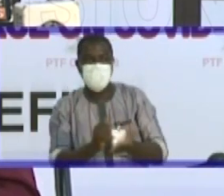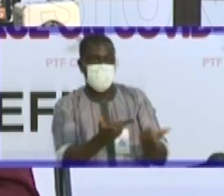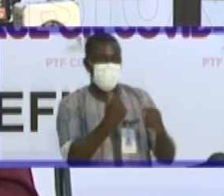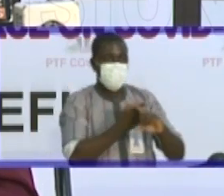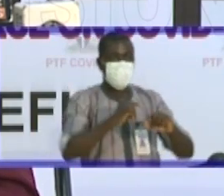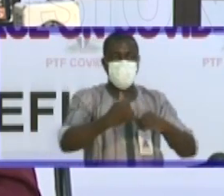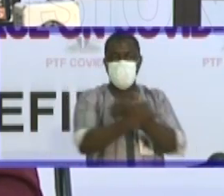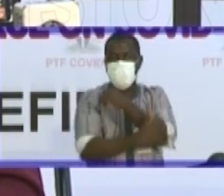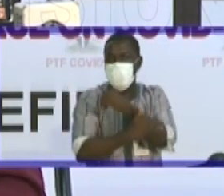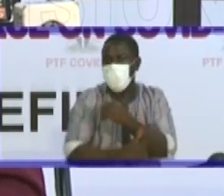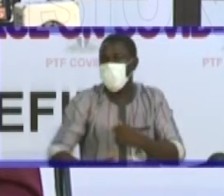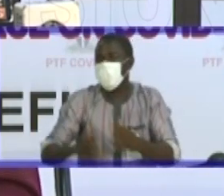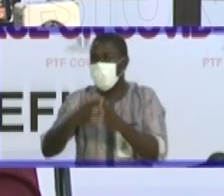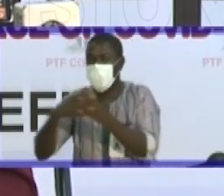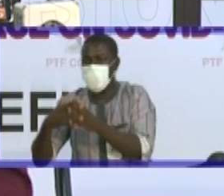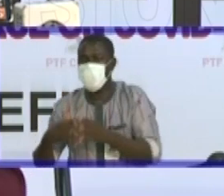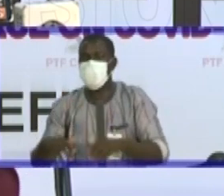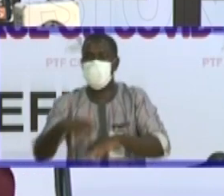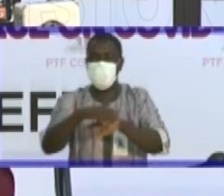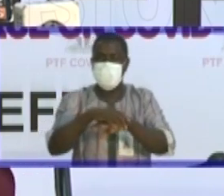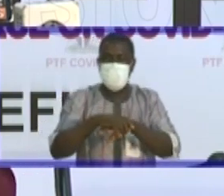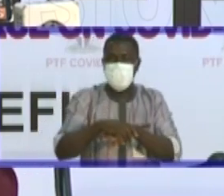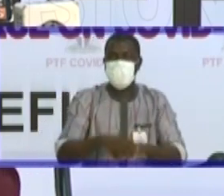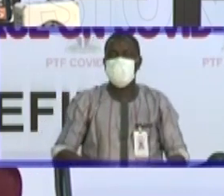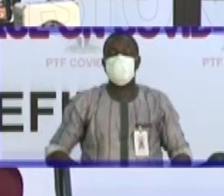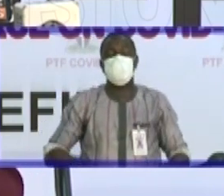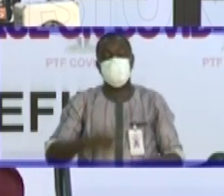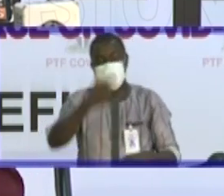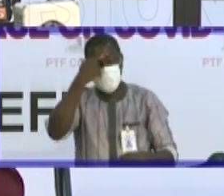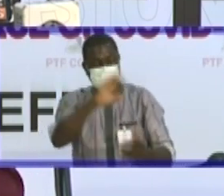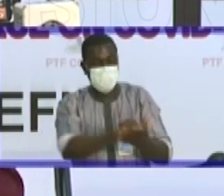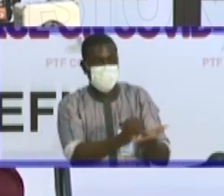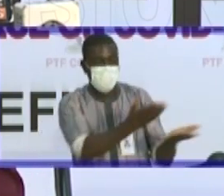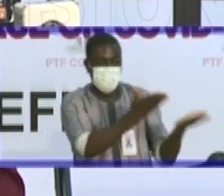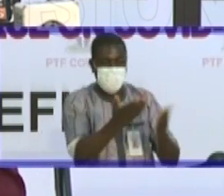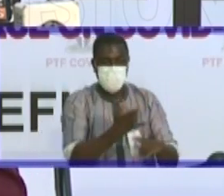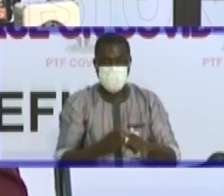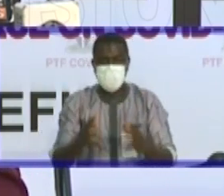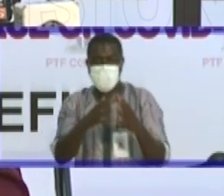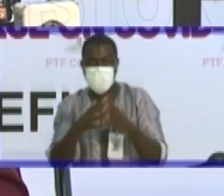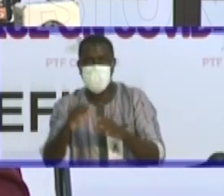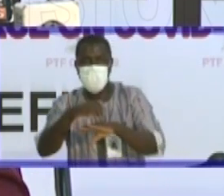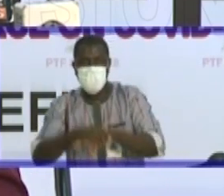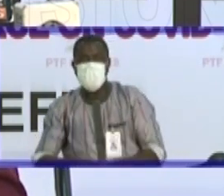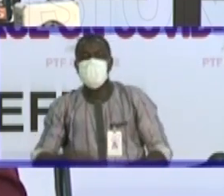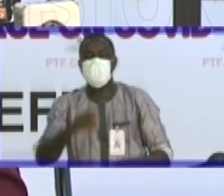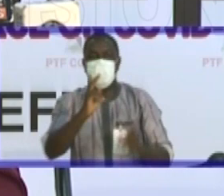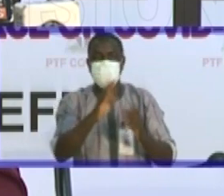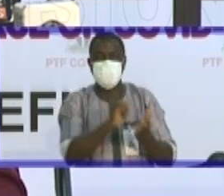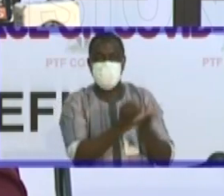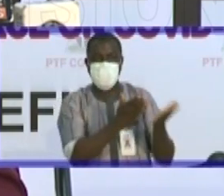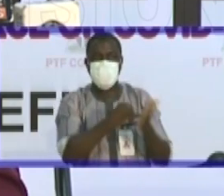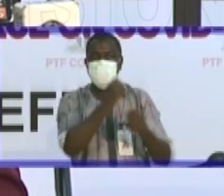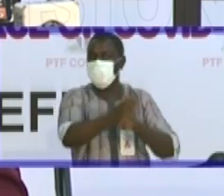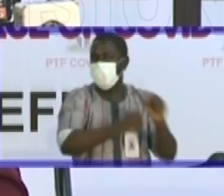and because they came from abroad, they are the ones who suffer from it, and they were not concerned. But